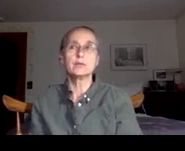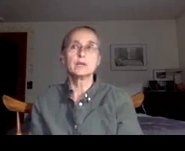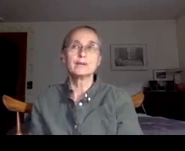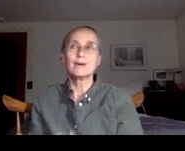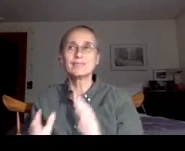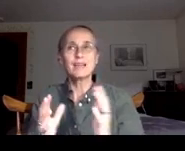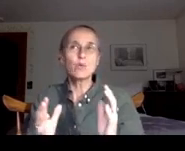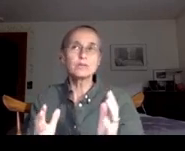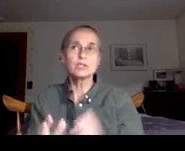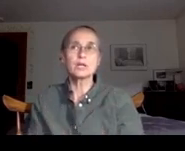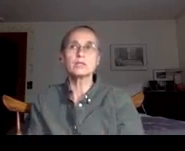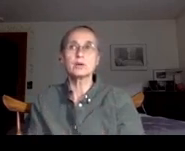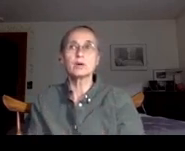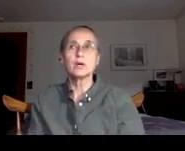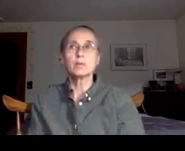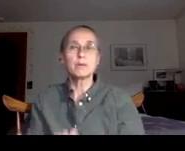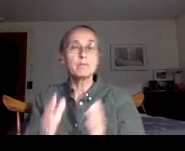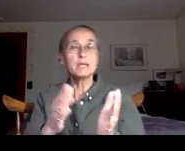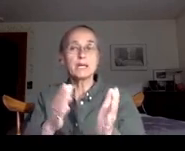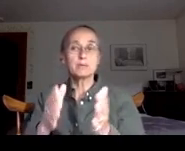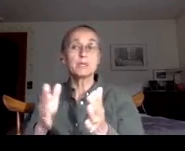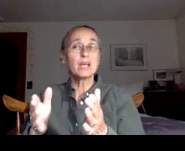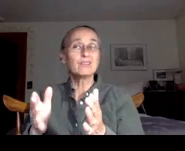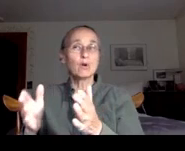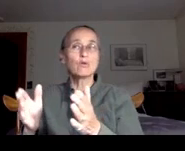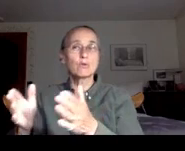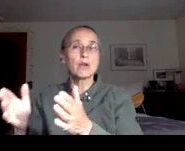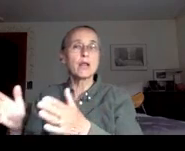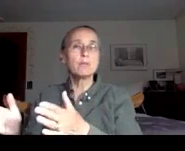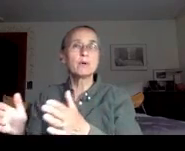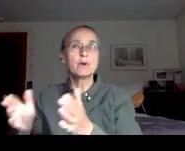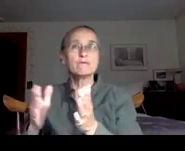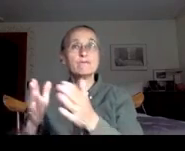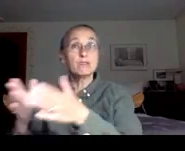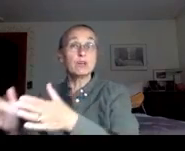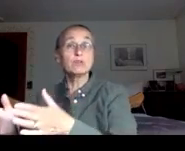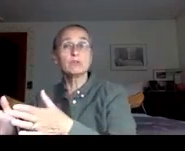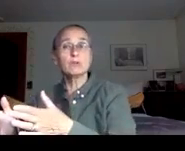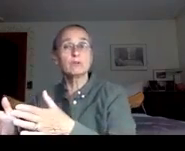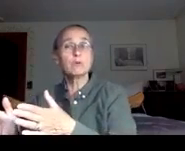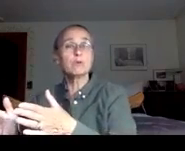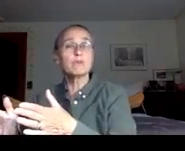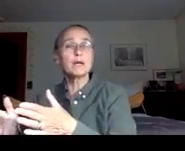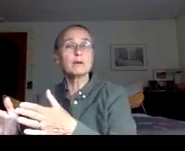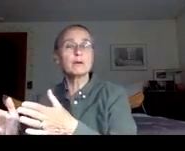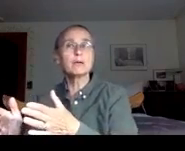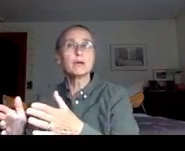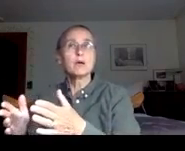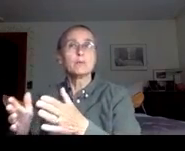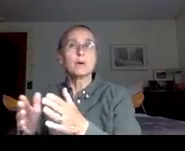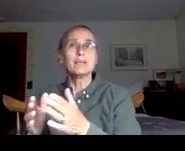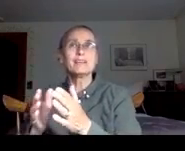deal. Now, I say a one-shot deal, but it may take place over a number of visits to a